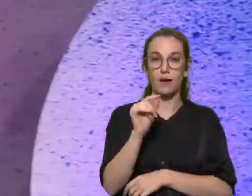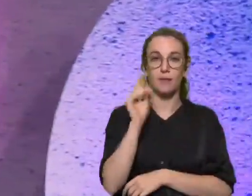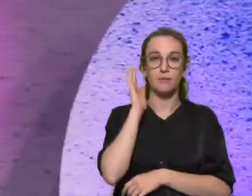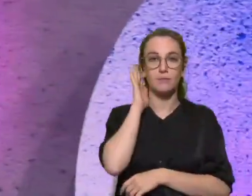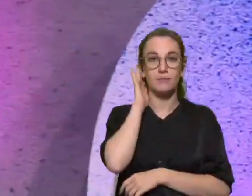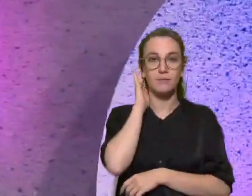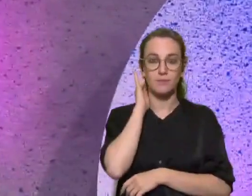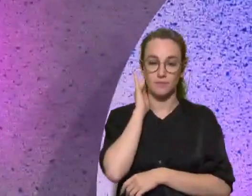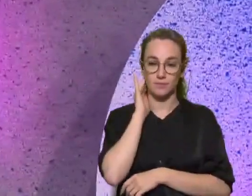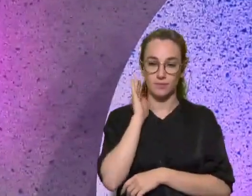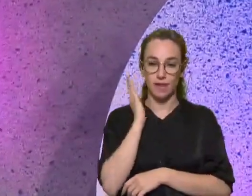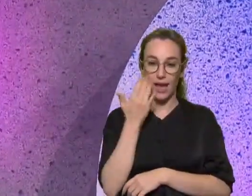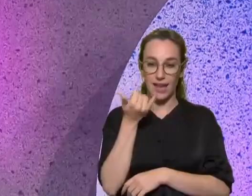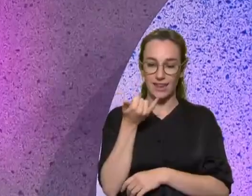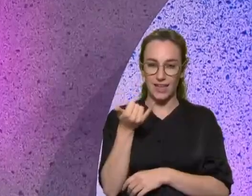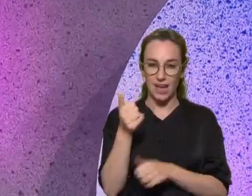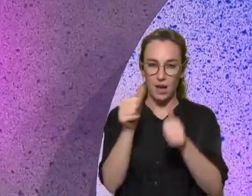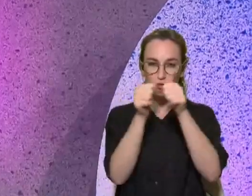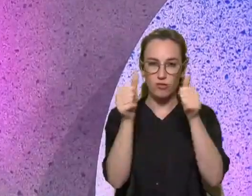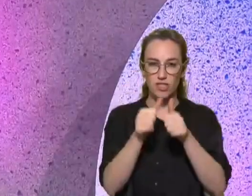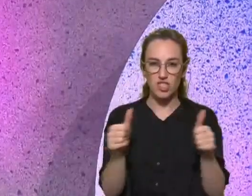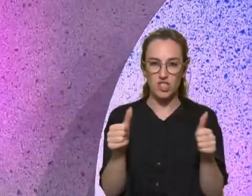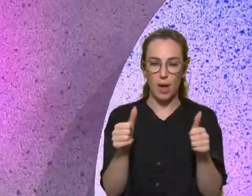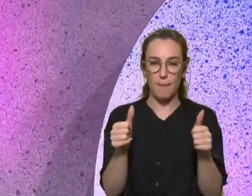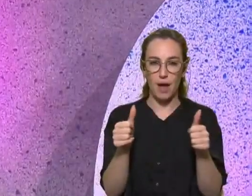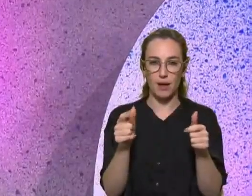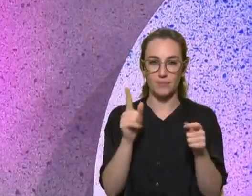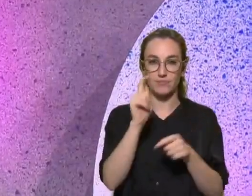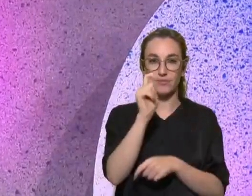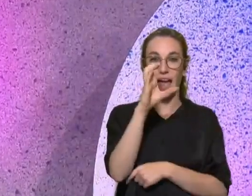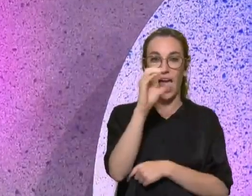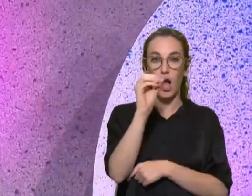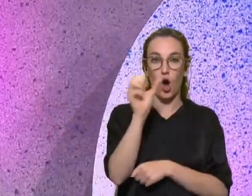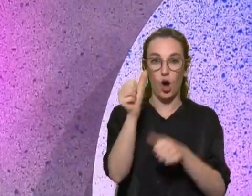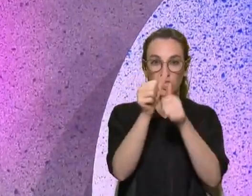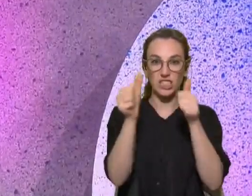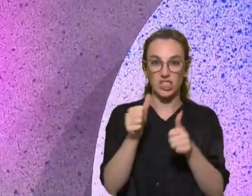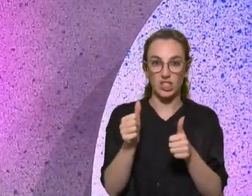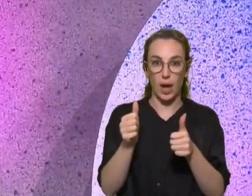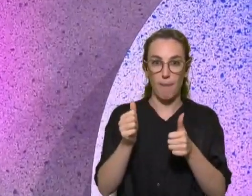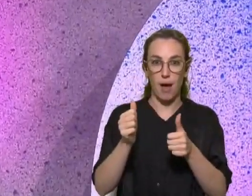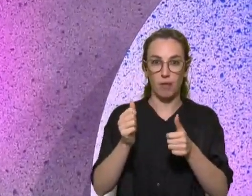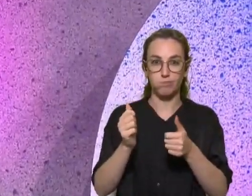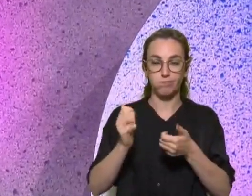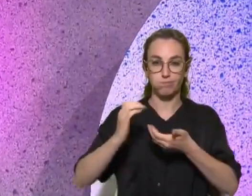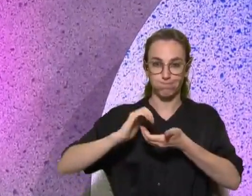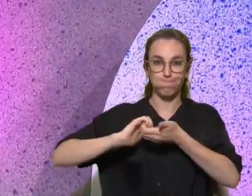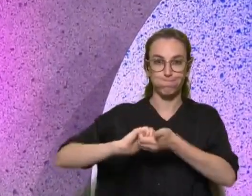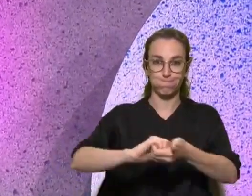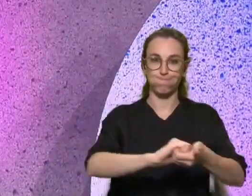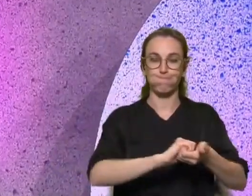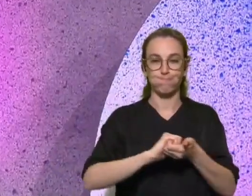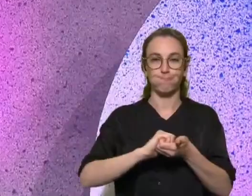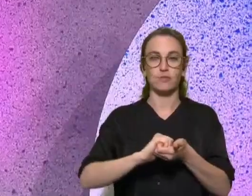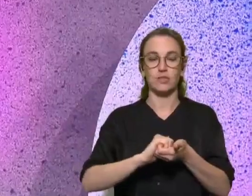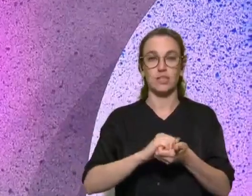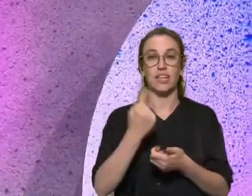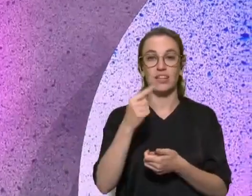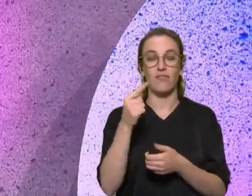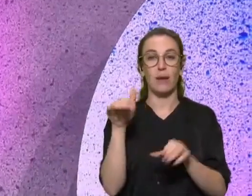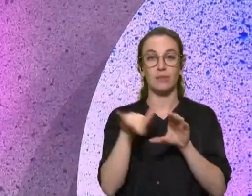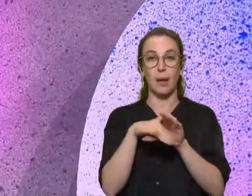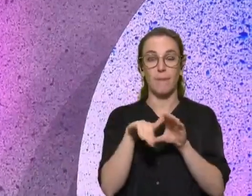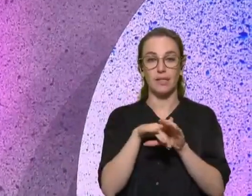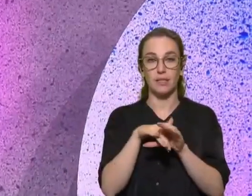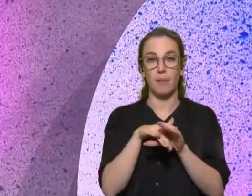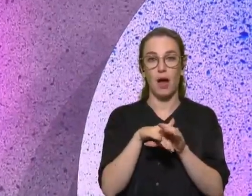and the European Union, and take advantage of a system of the ecosystem of collaboration. And we relied on the